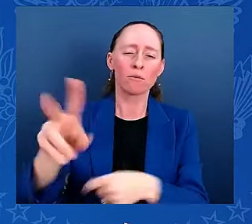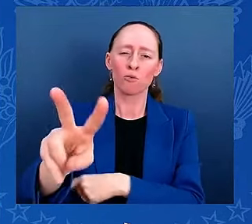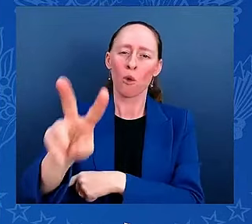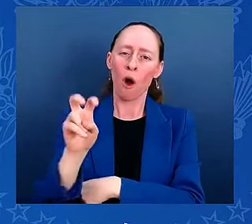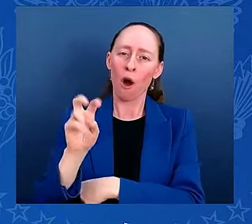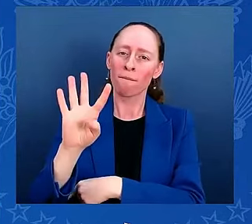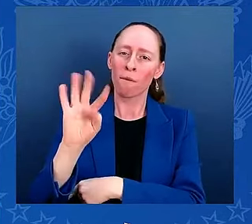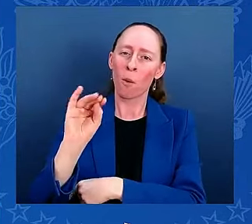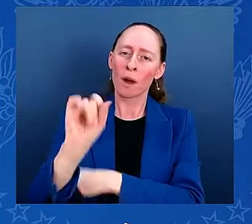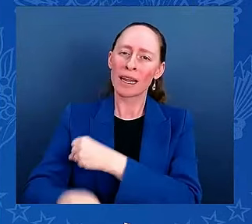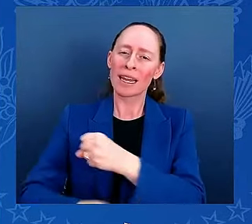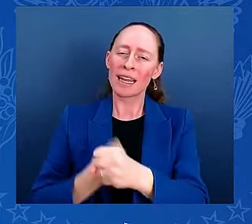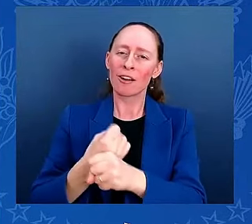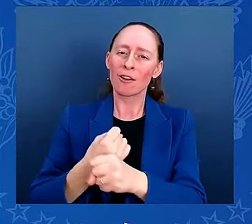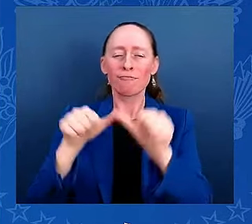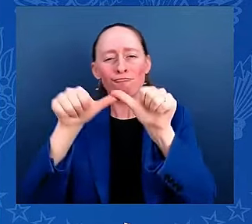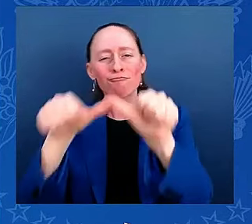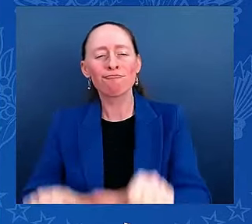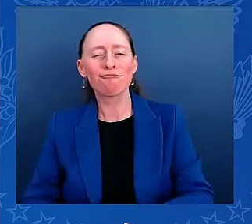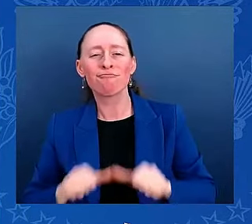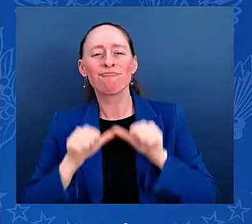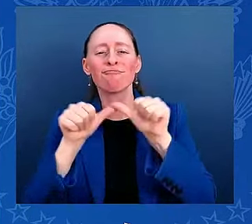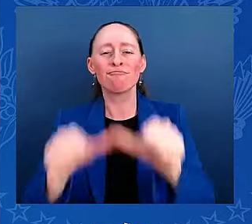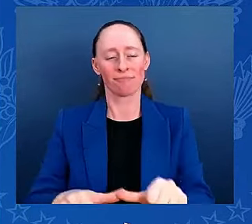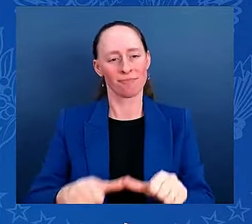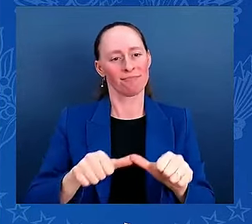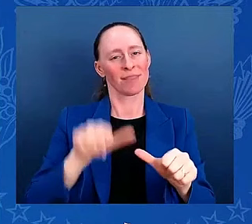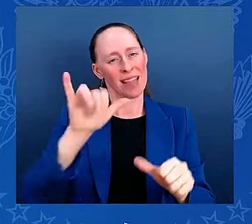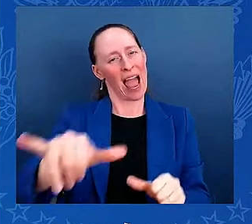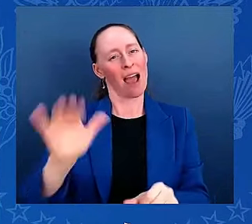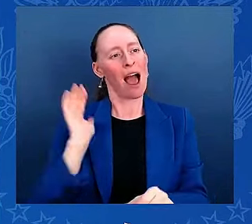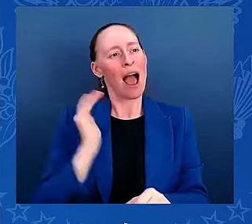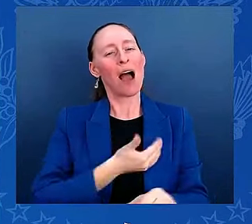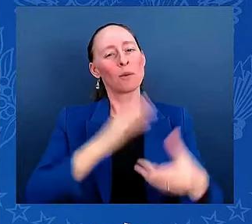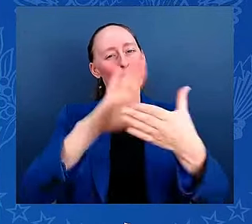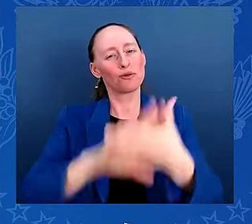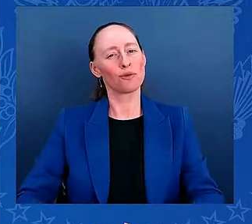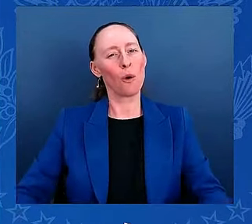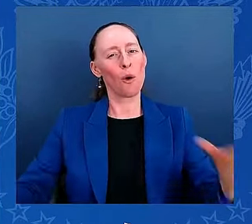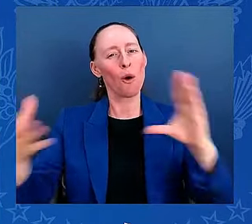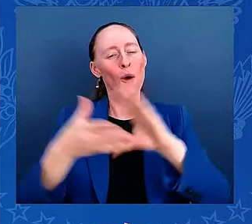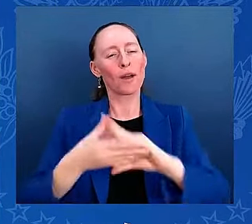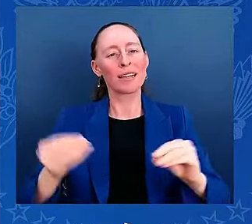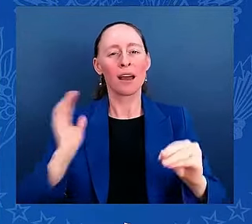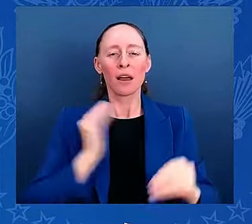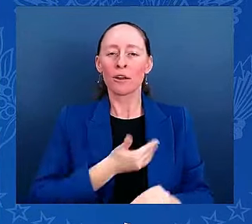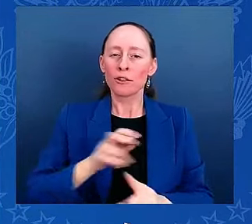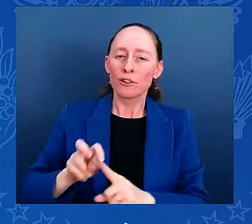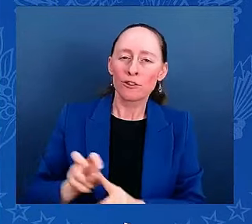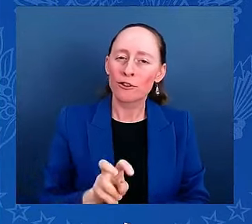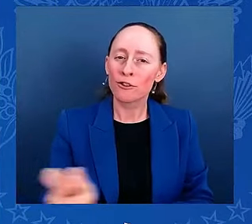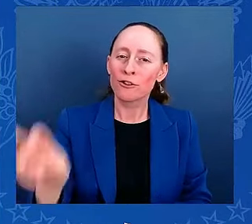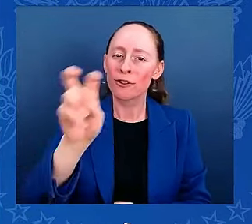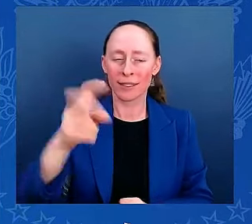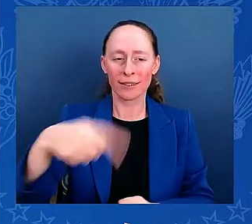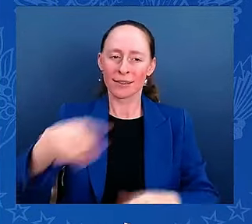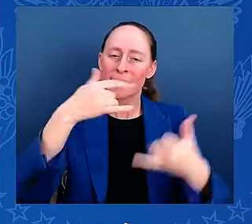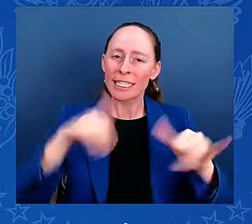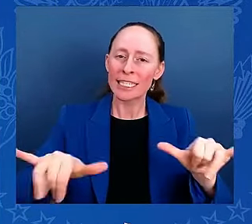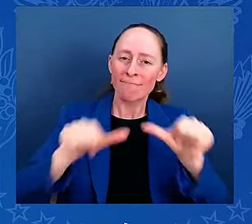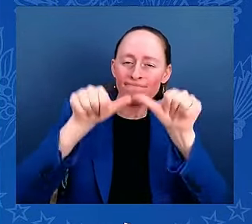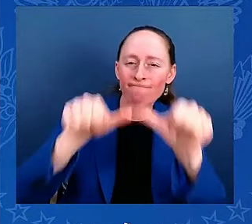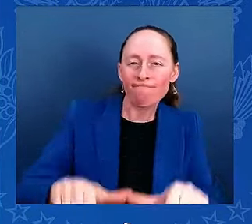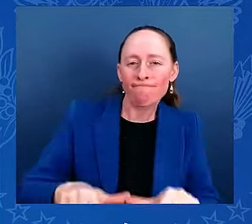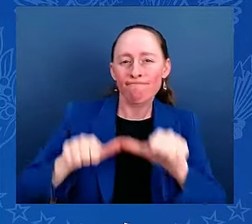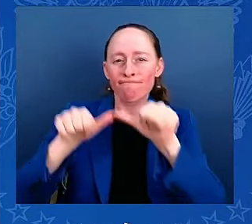The American experiment endures. We're going to be okay, but we need to stay engaged.